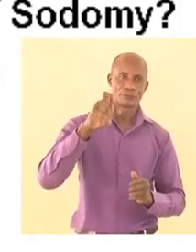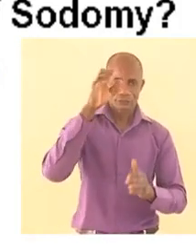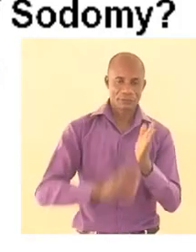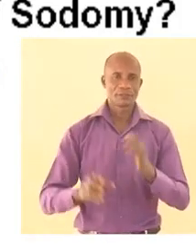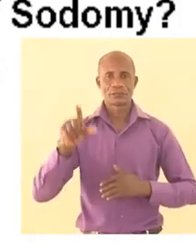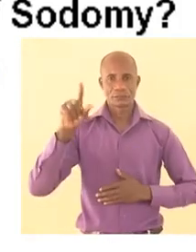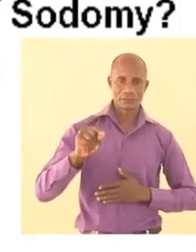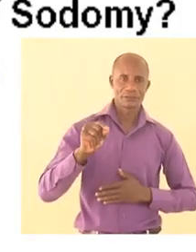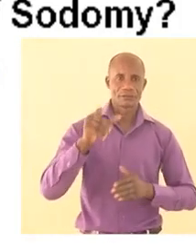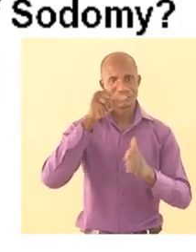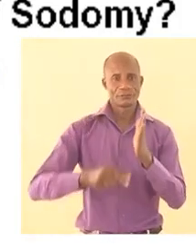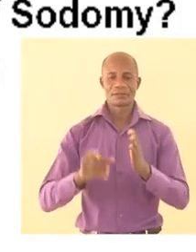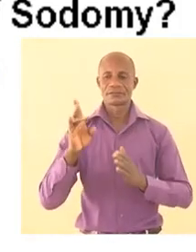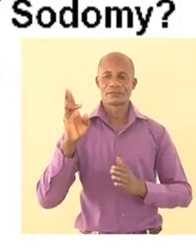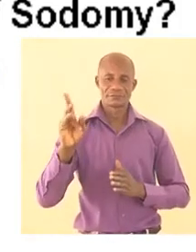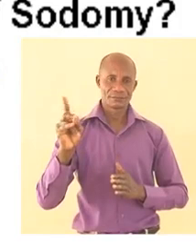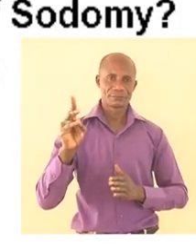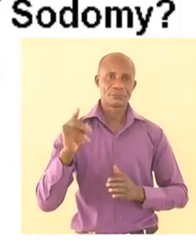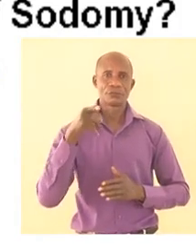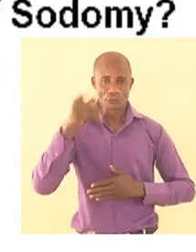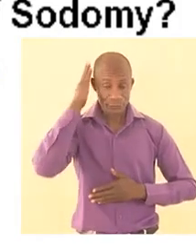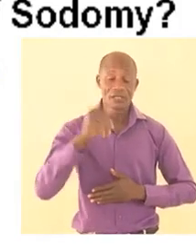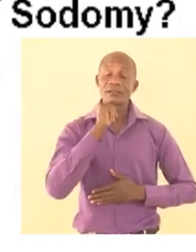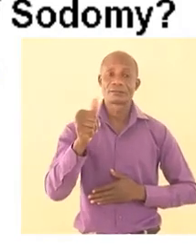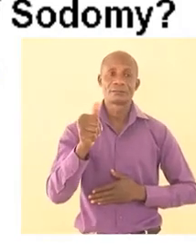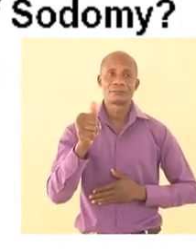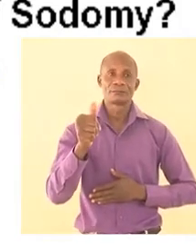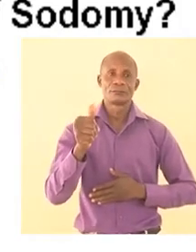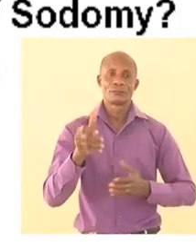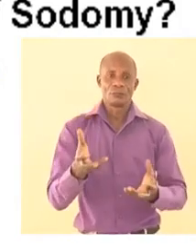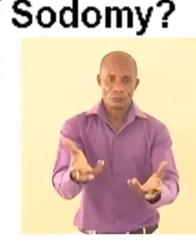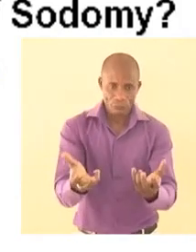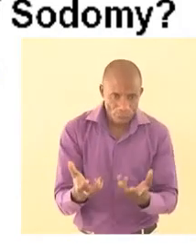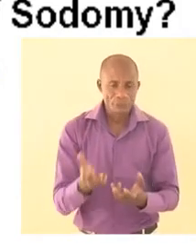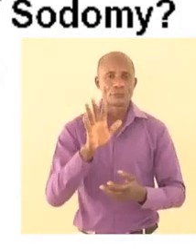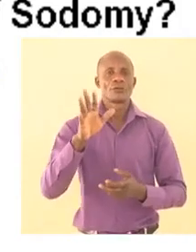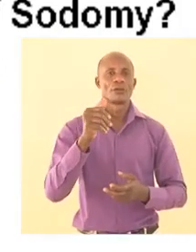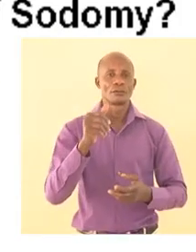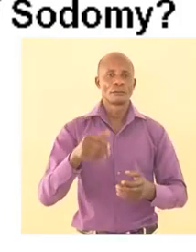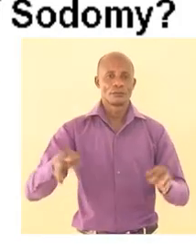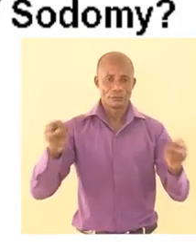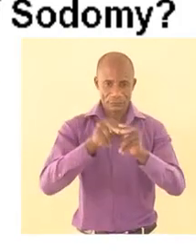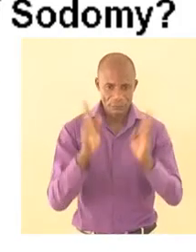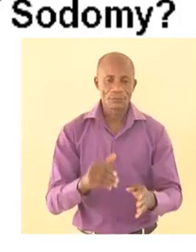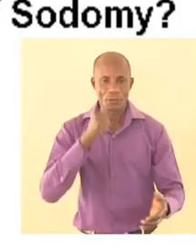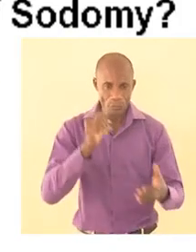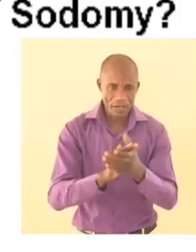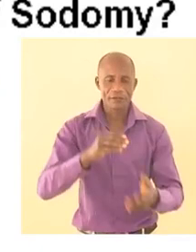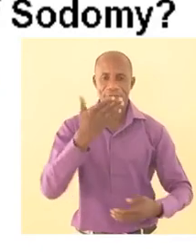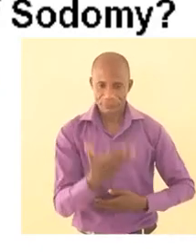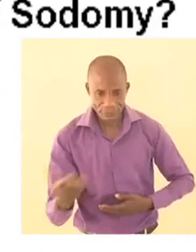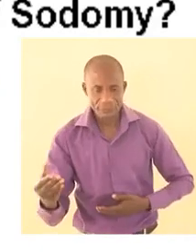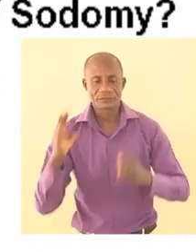20, verse 17, says, "You shall not covet your neighbor's wife, your neighbor's goods, your